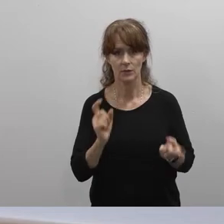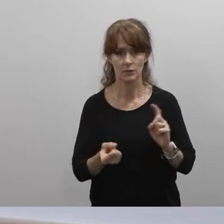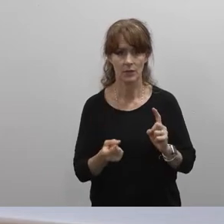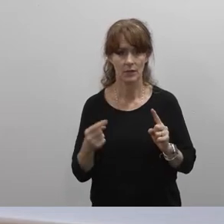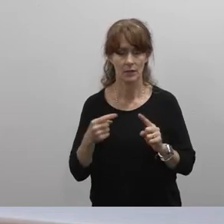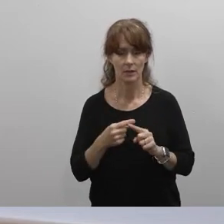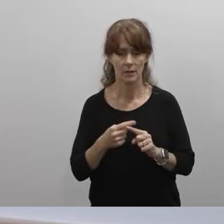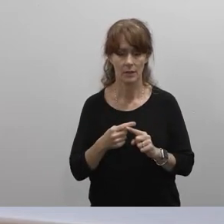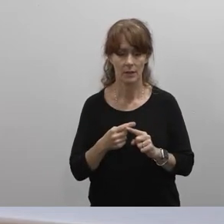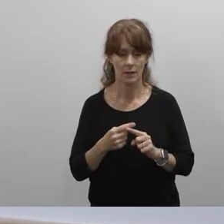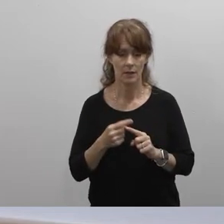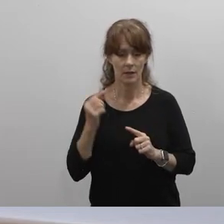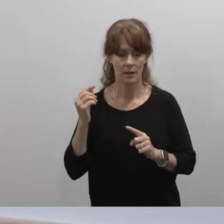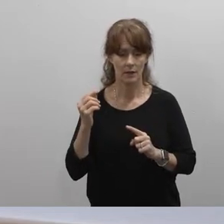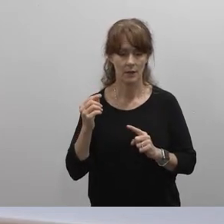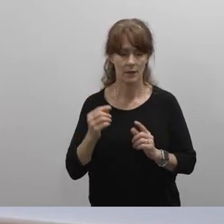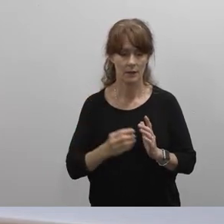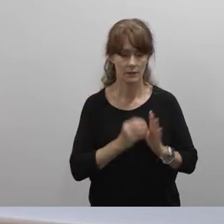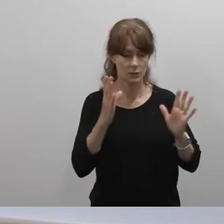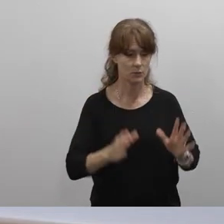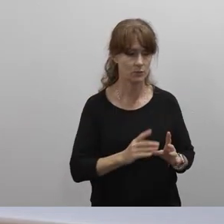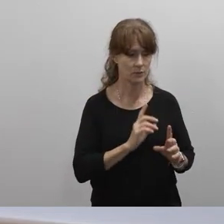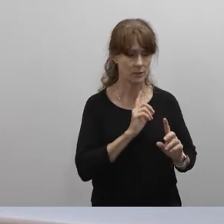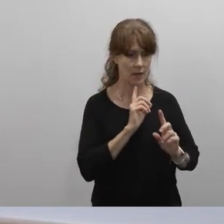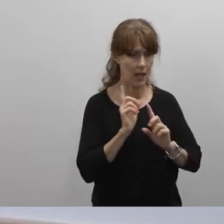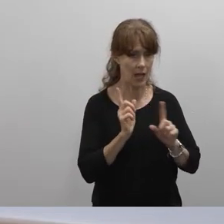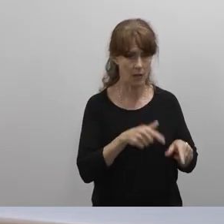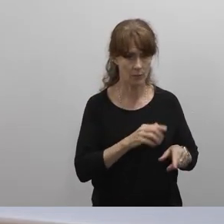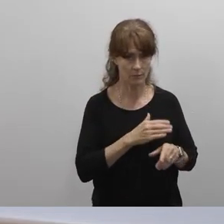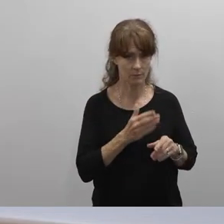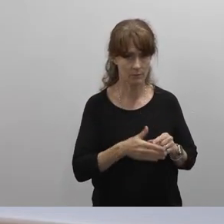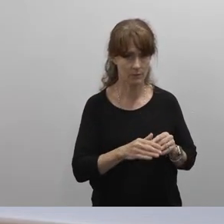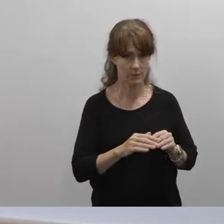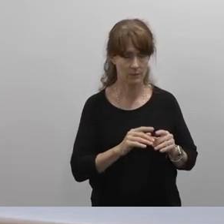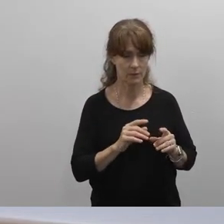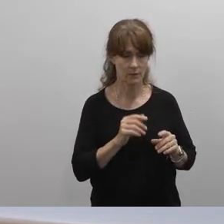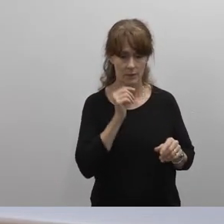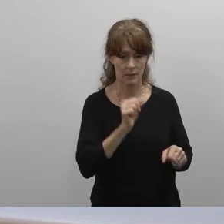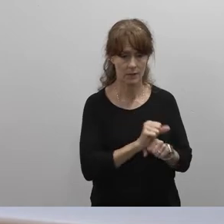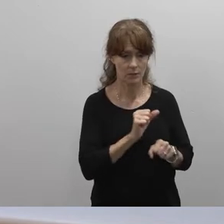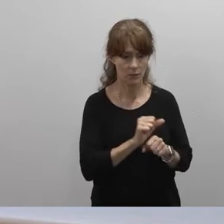until student outcomes focused government doesn't work